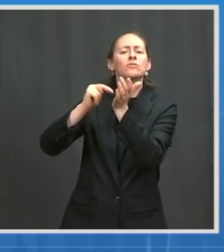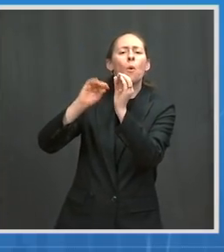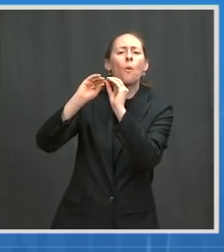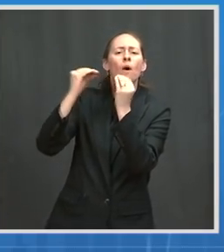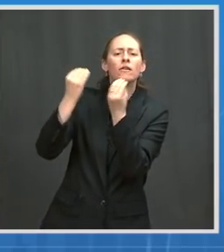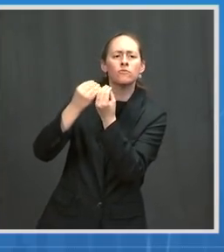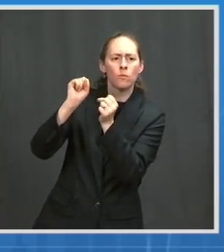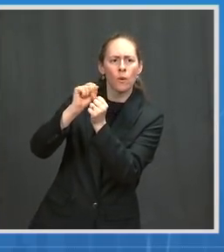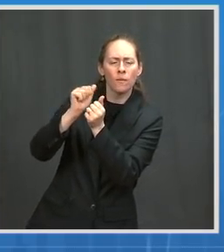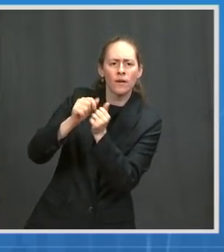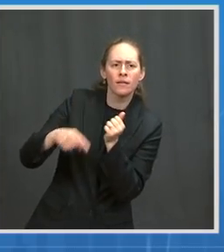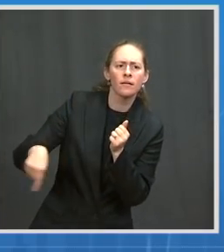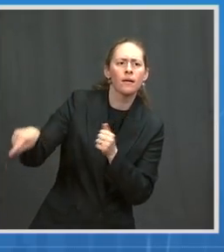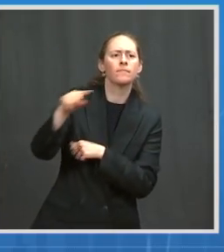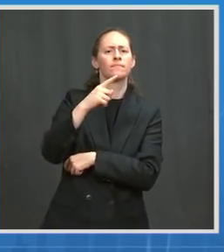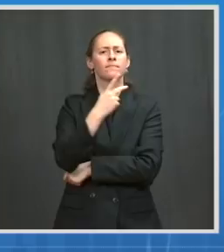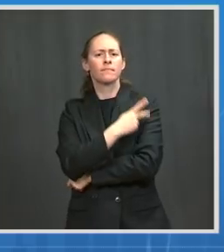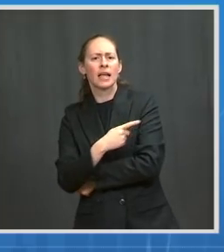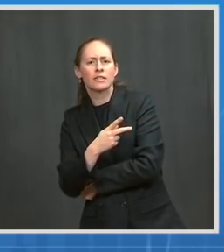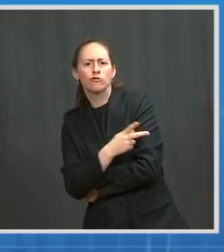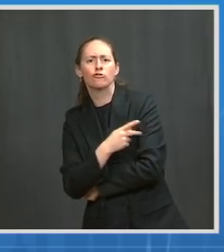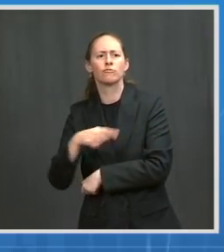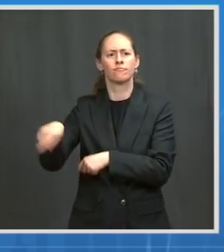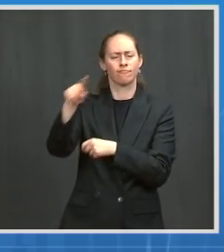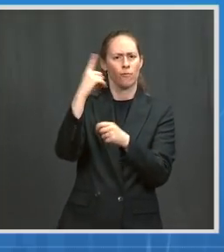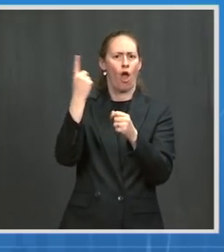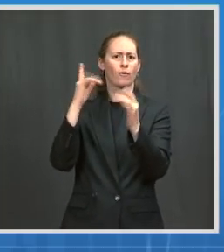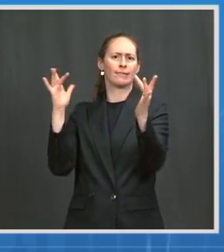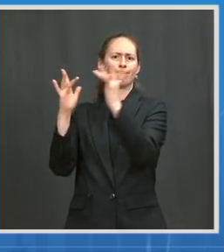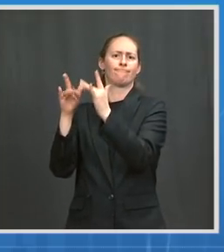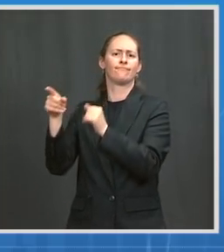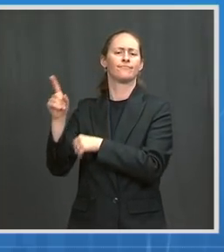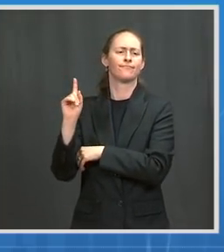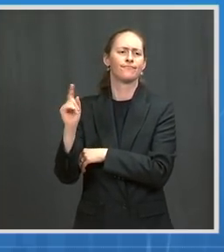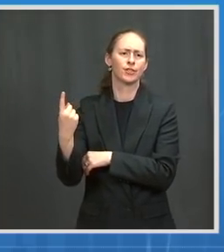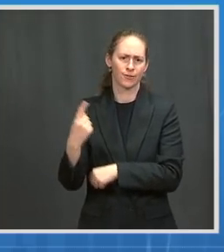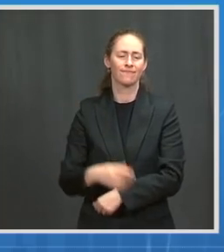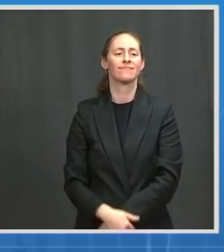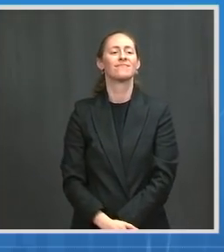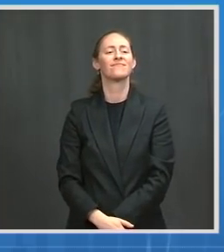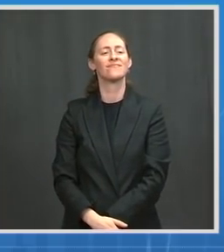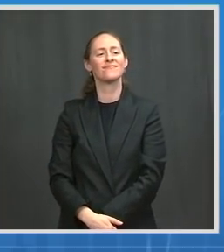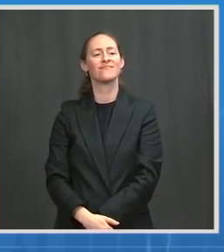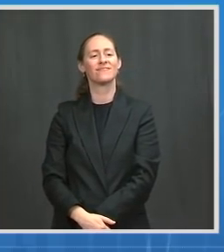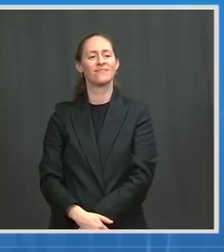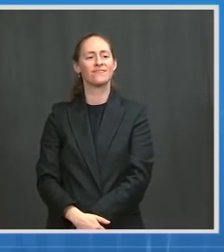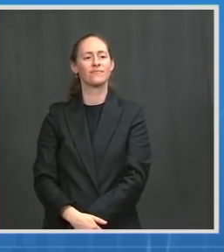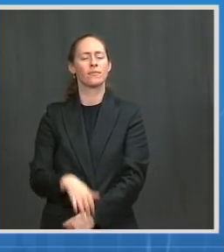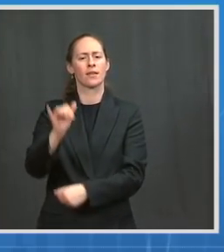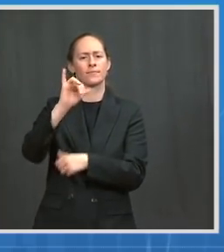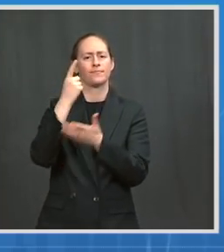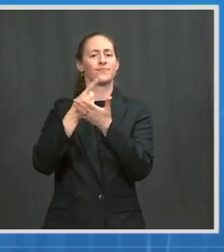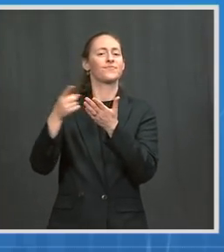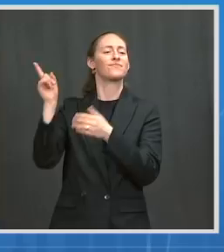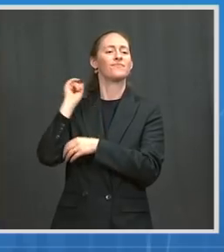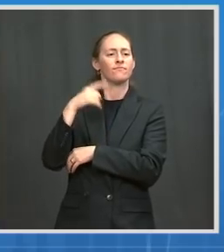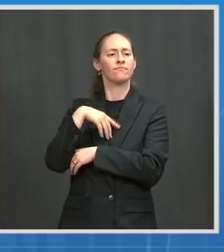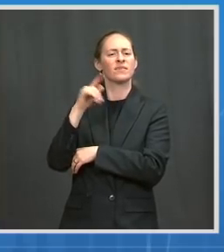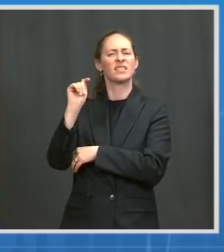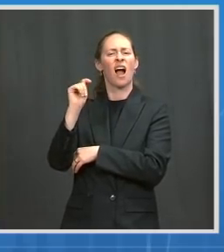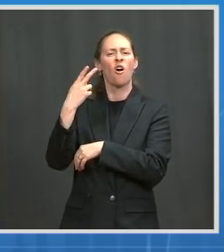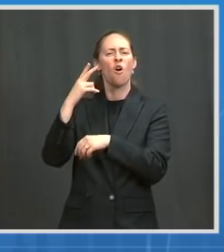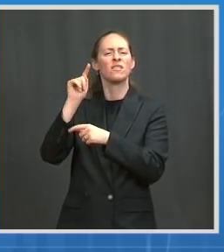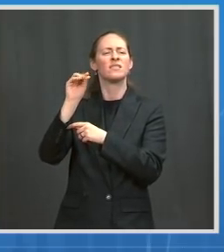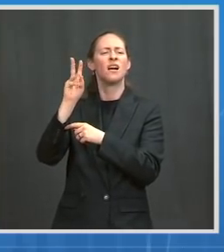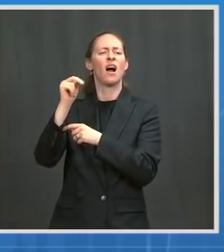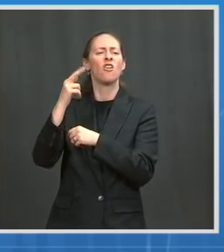staff. And we've also reached out directly to clinicians, including through a town hall last week with more than 1,500